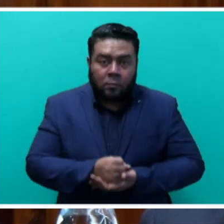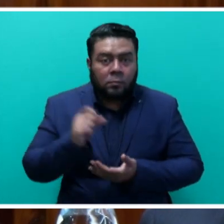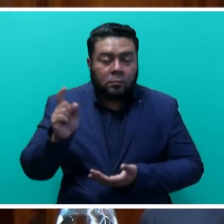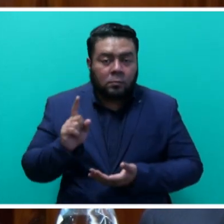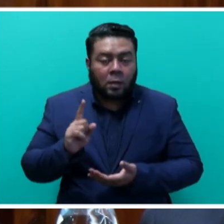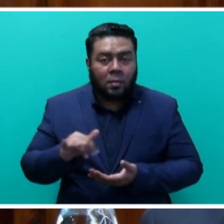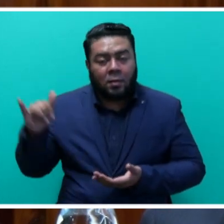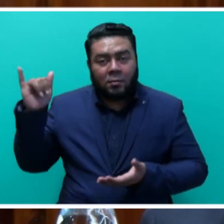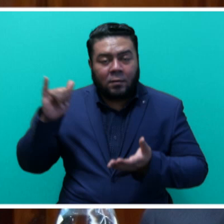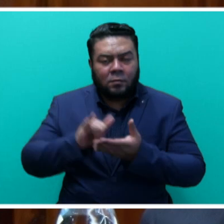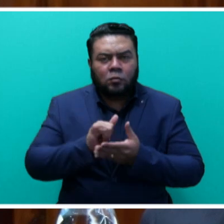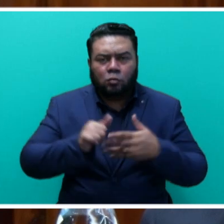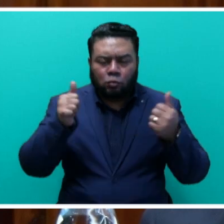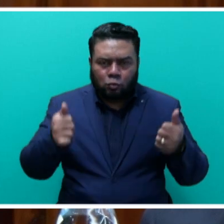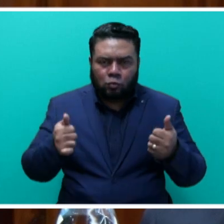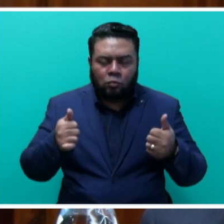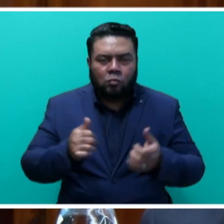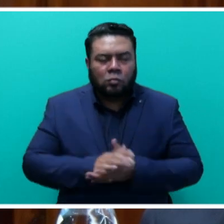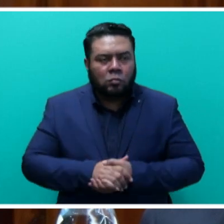the aircraft is in good operation condition.